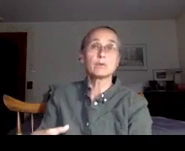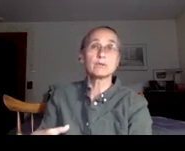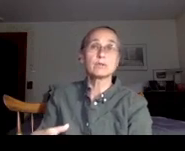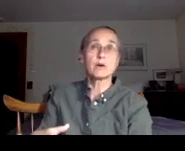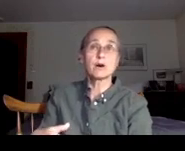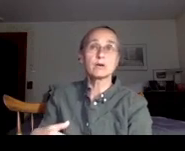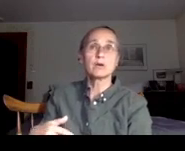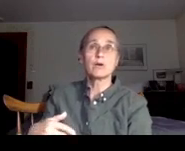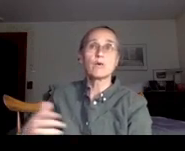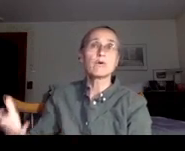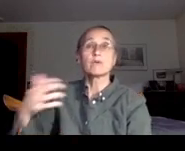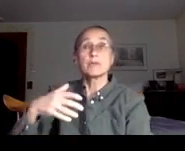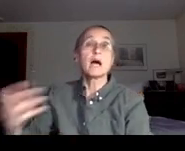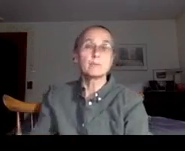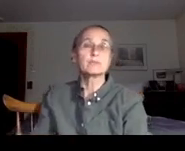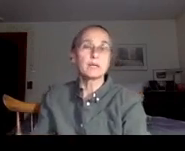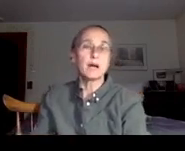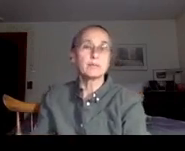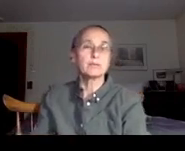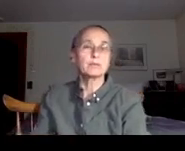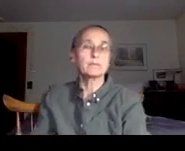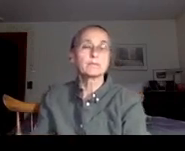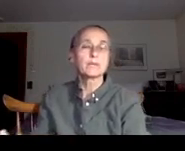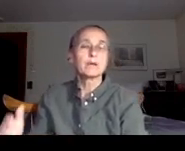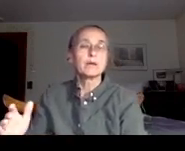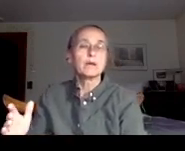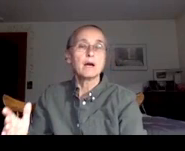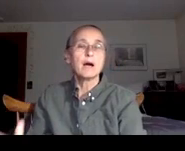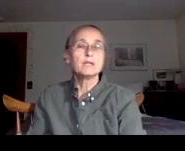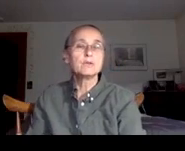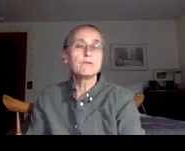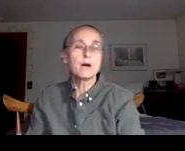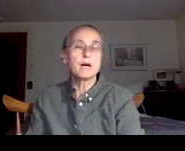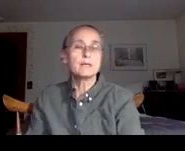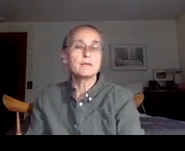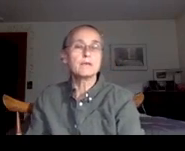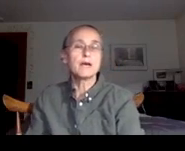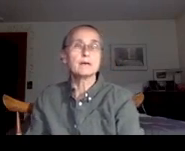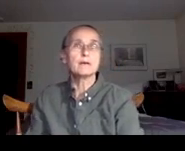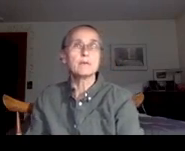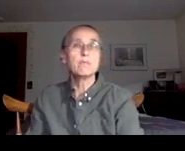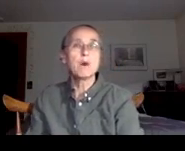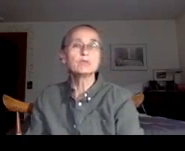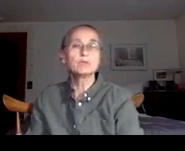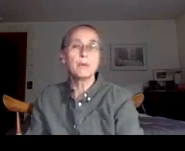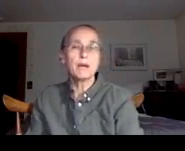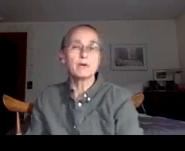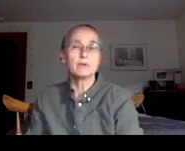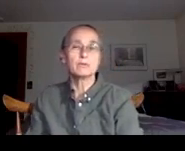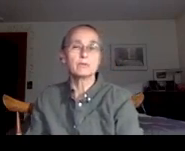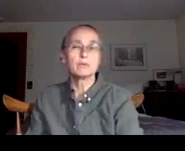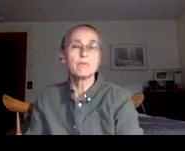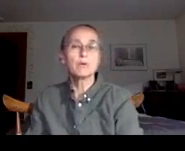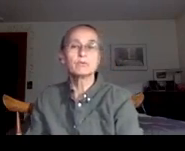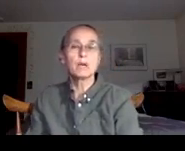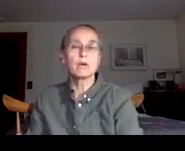as able as they are, or the opposite happens. I do find that most